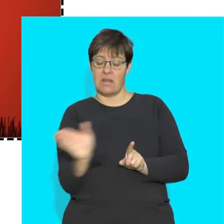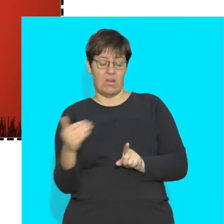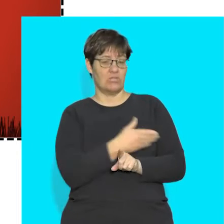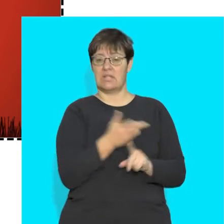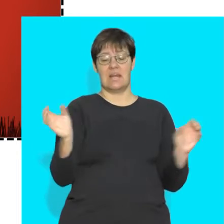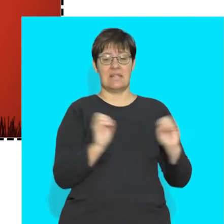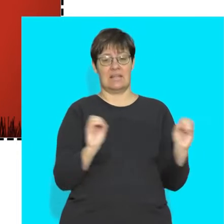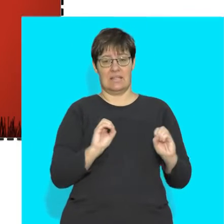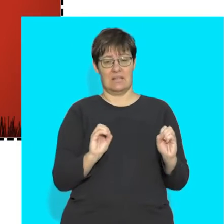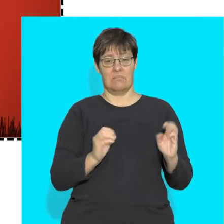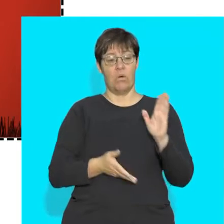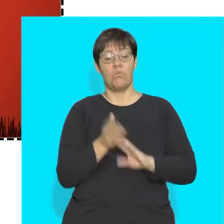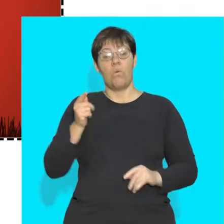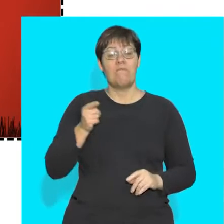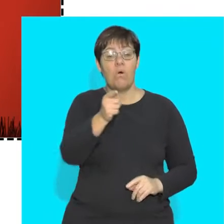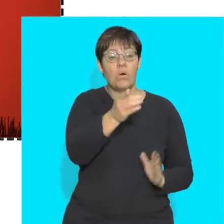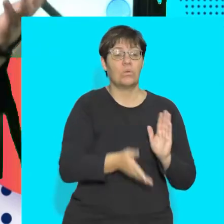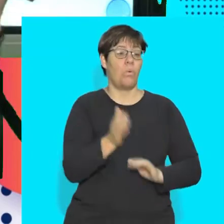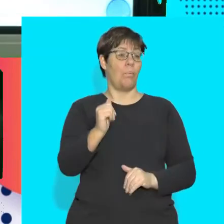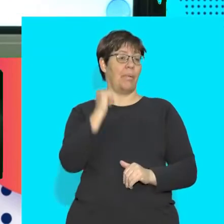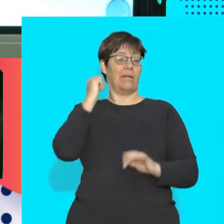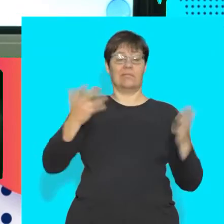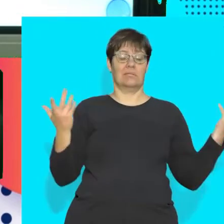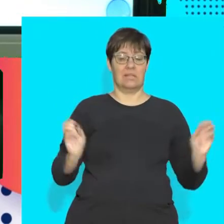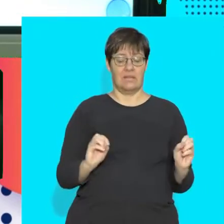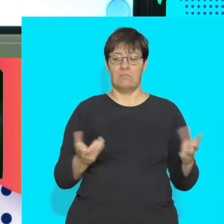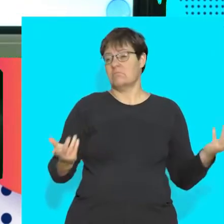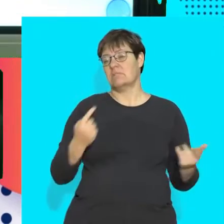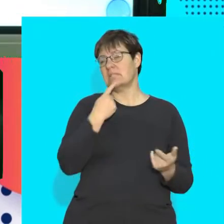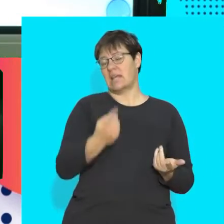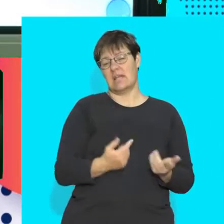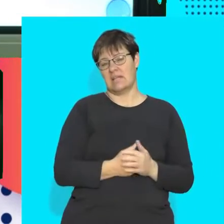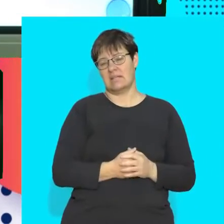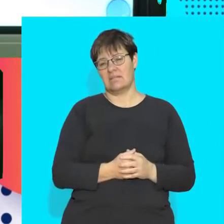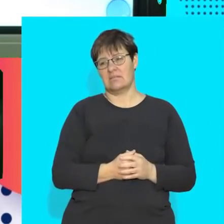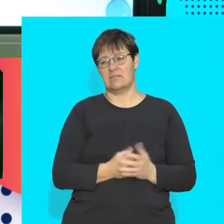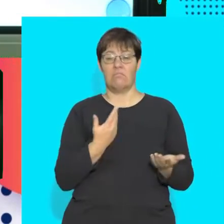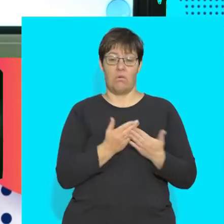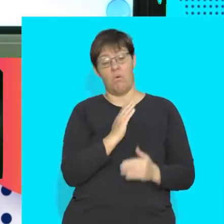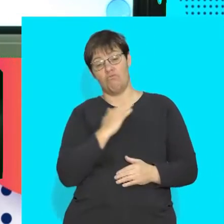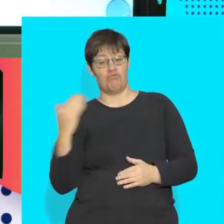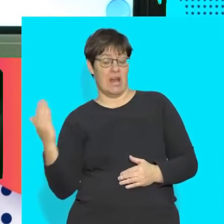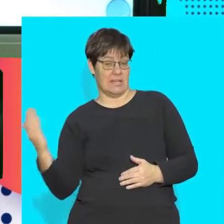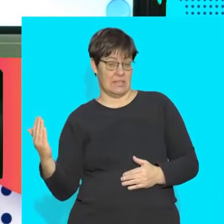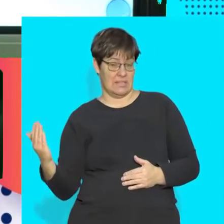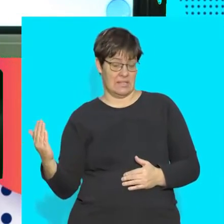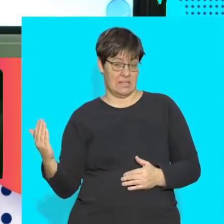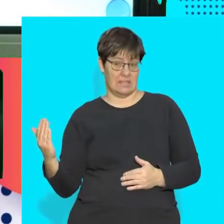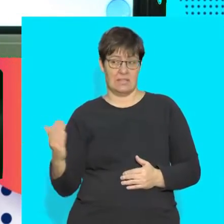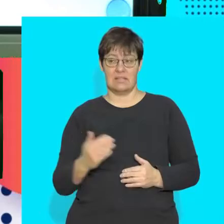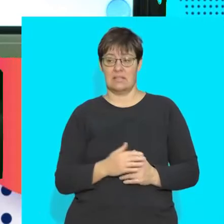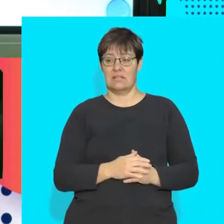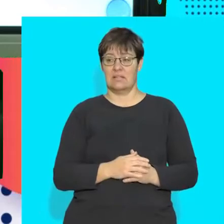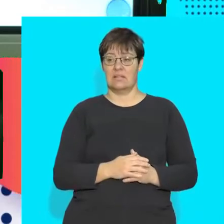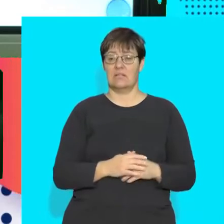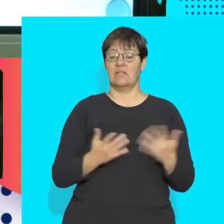direction in. We didn't say which way he was going. But if I go, well, he's going to the right, that